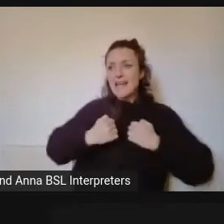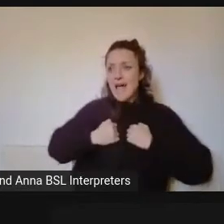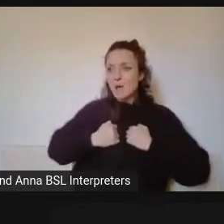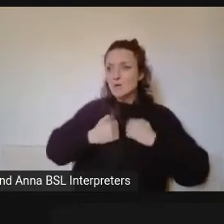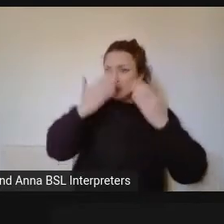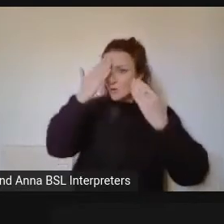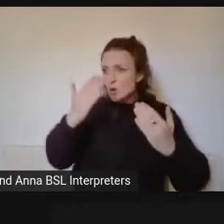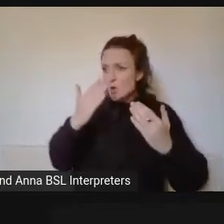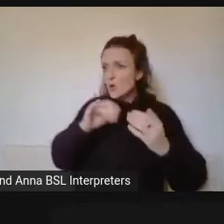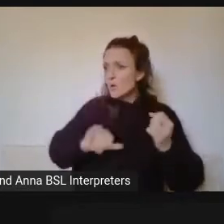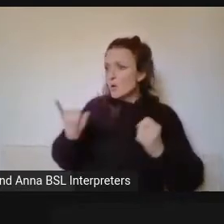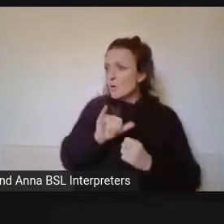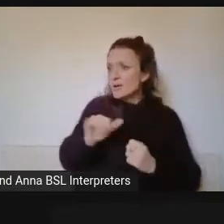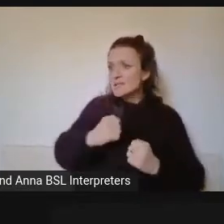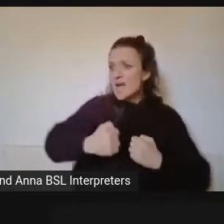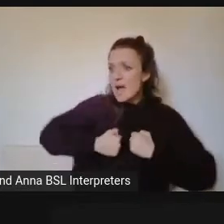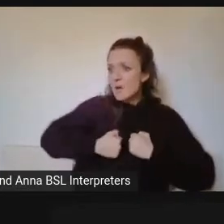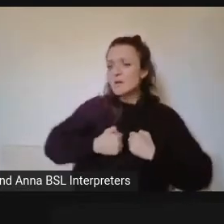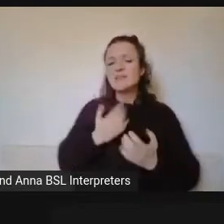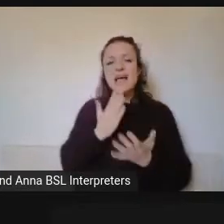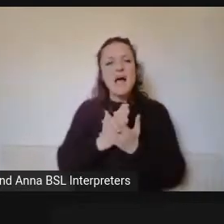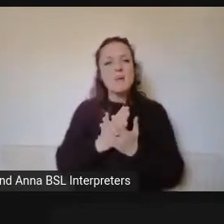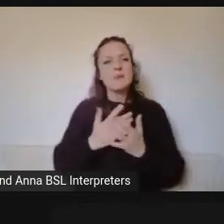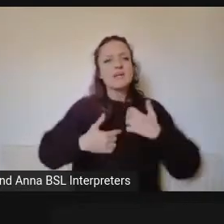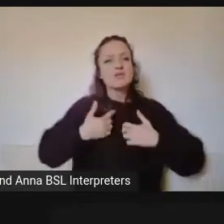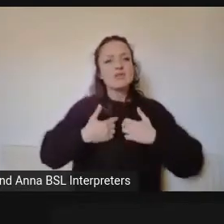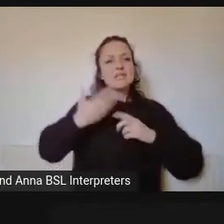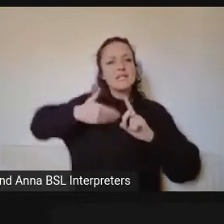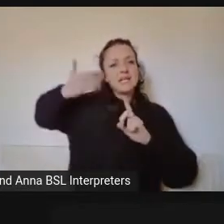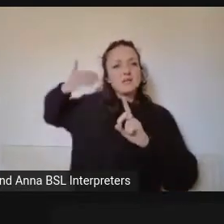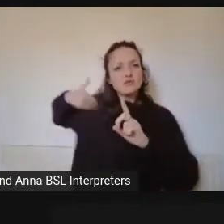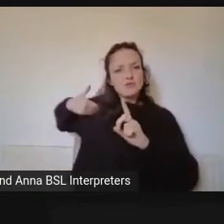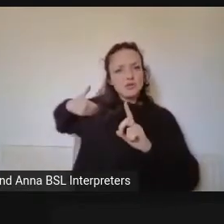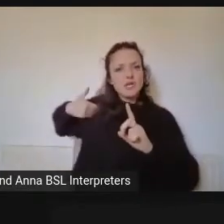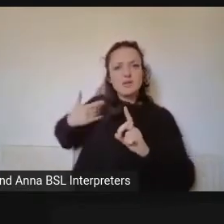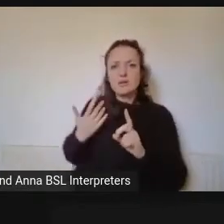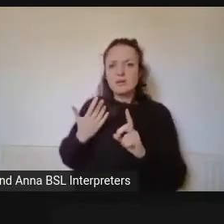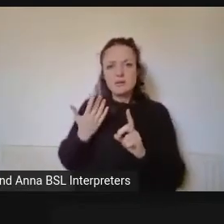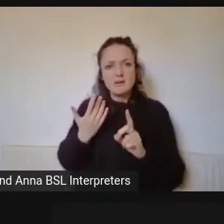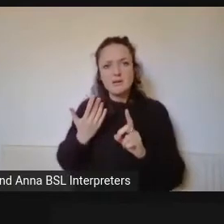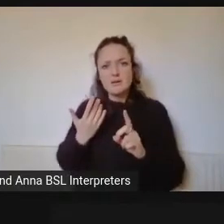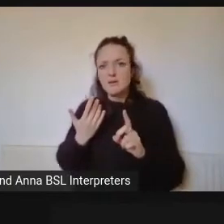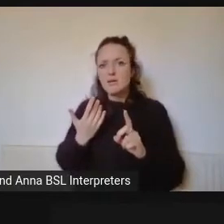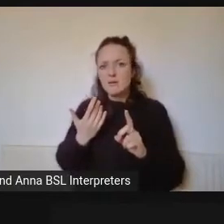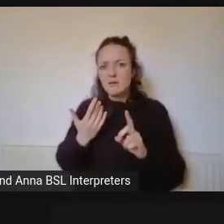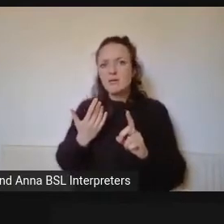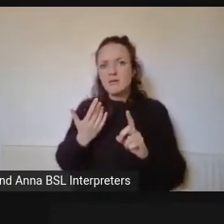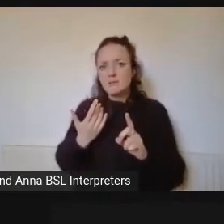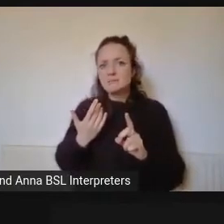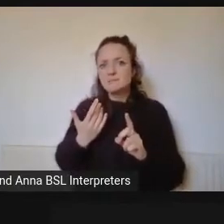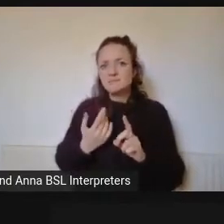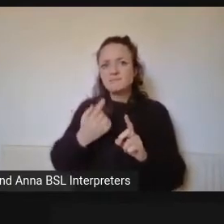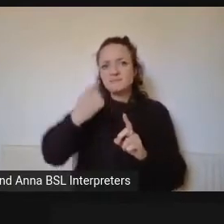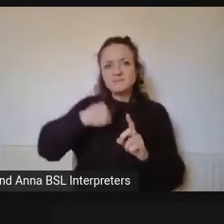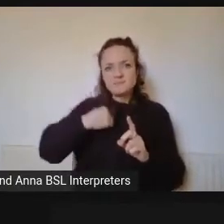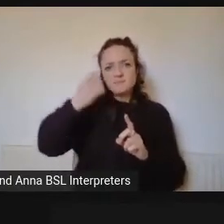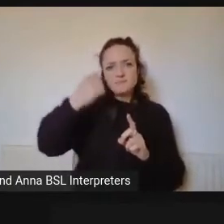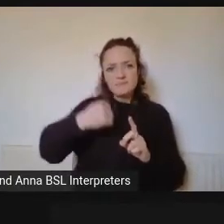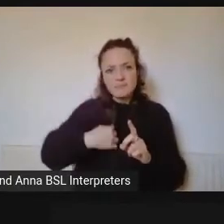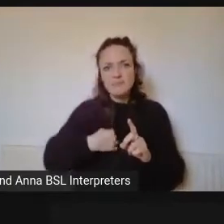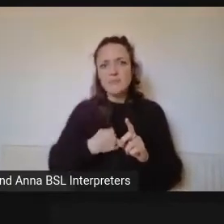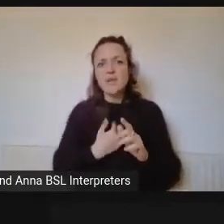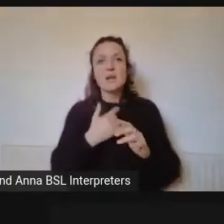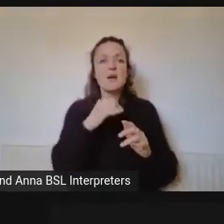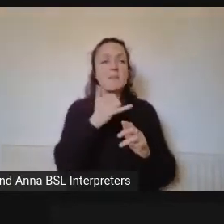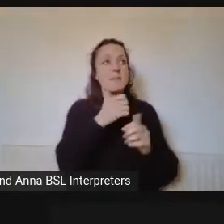think that this has a really interesting history, which I know is probably particular, I mean, to whatever company you might be looking